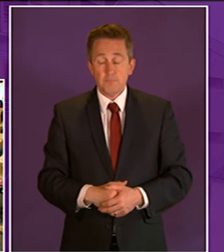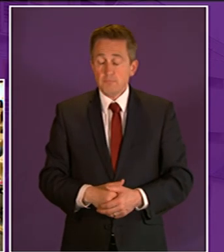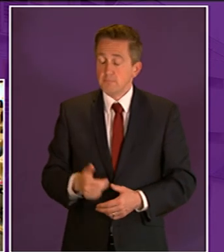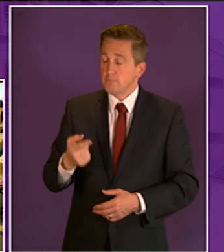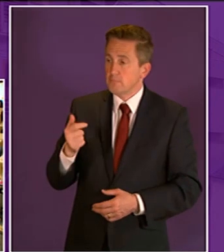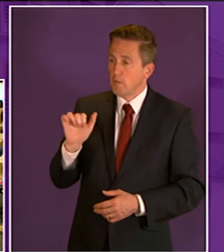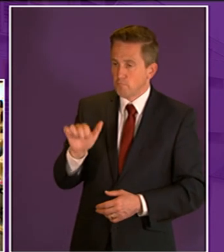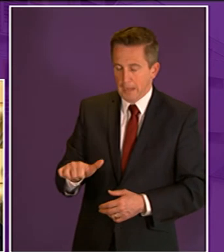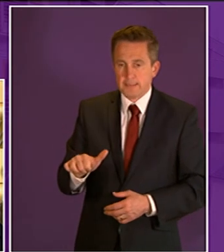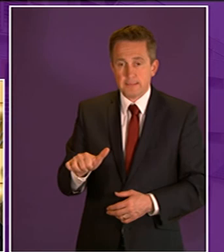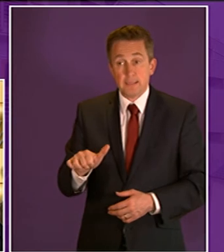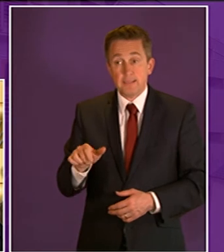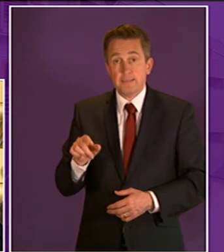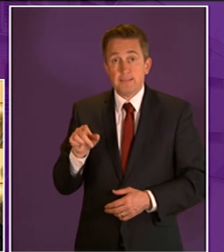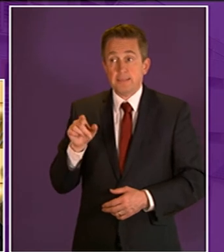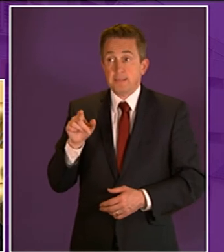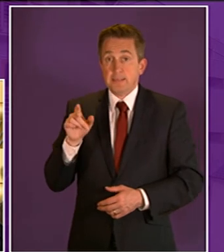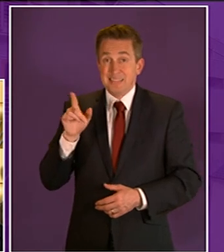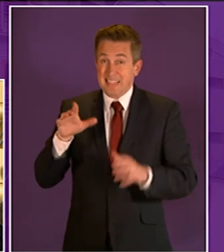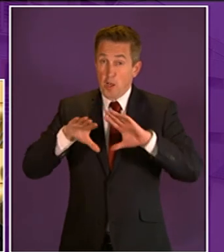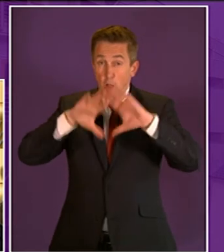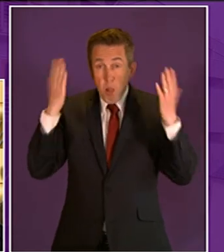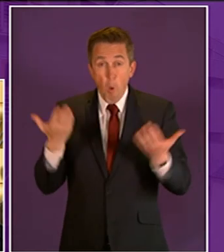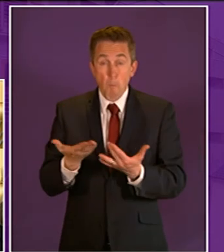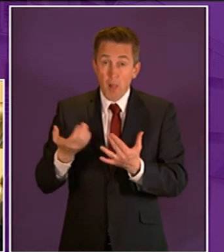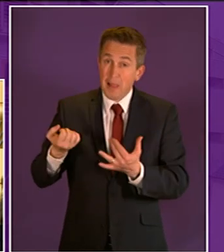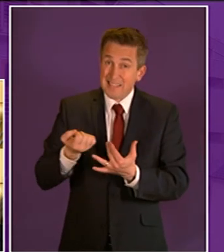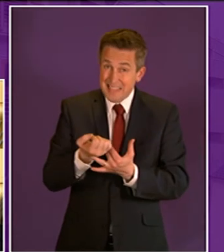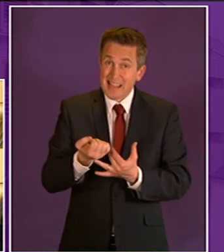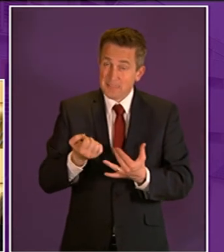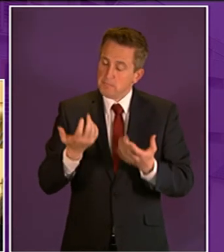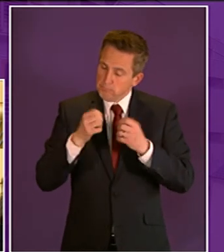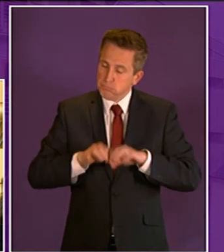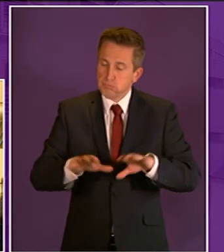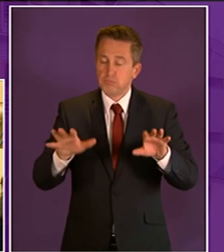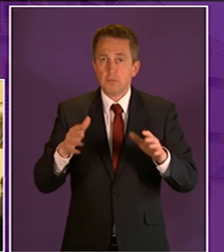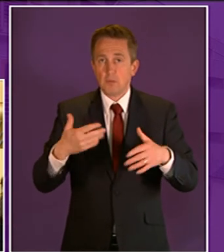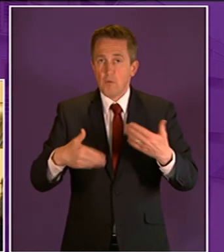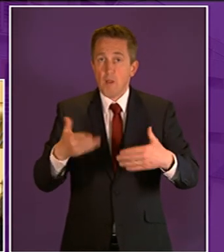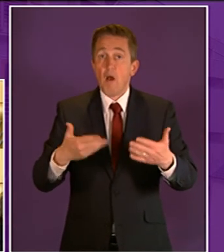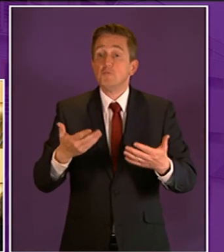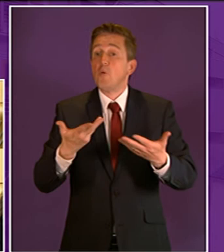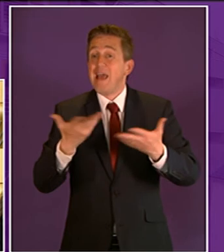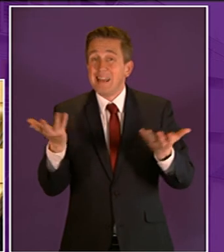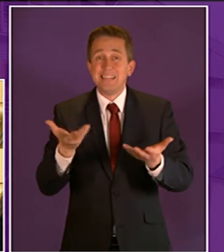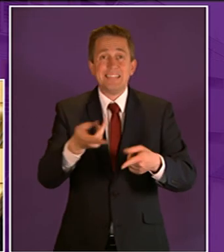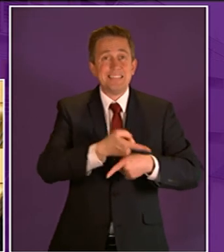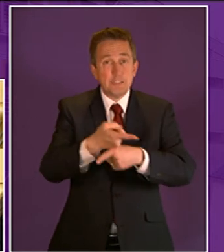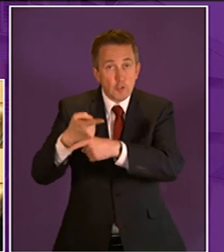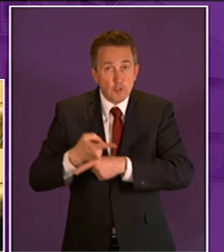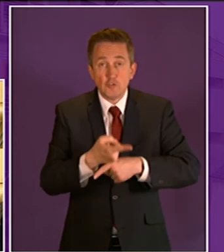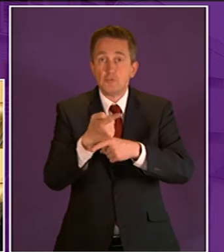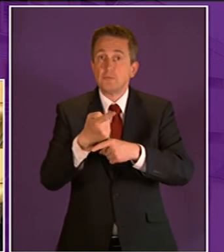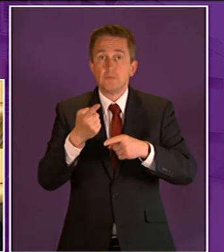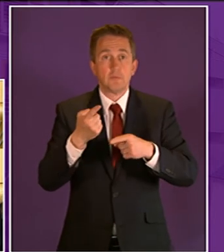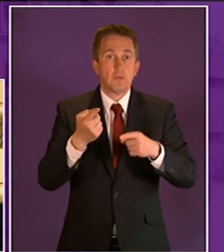Yes, these are global attacks, and we need to make sure that any discussion about our